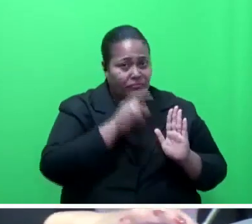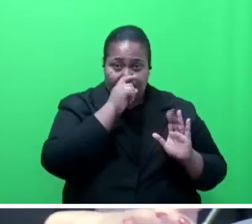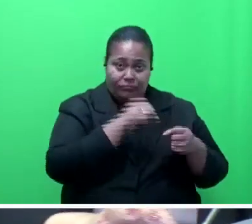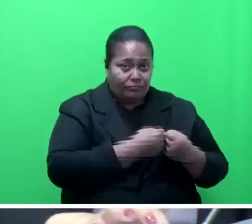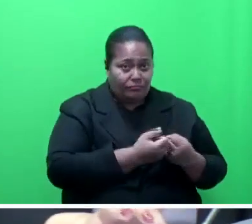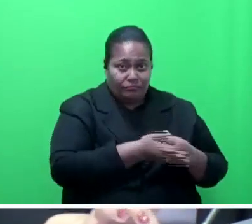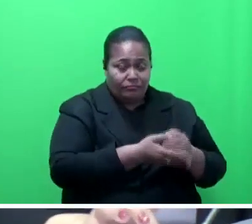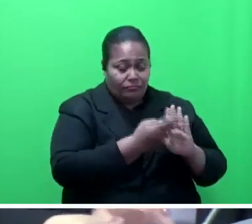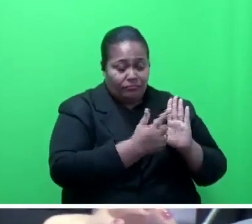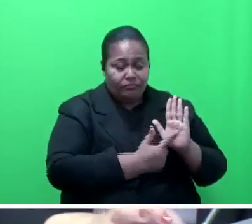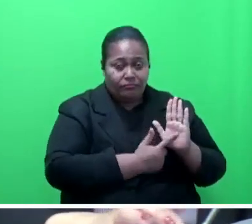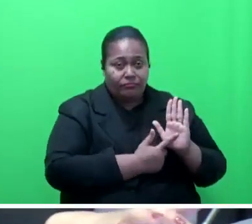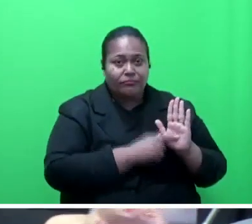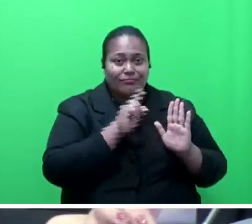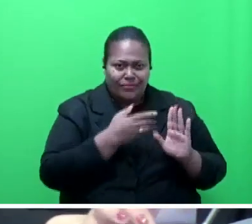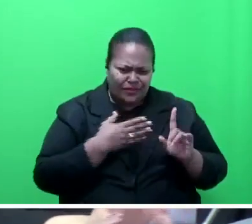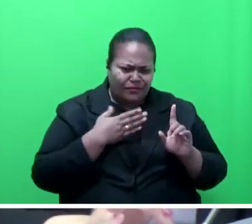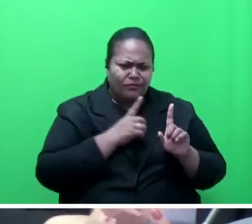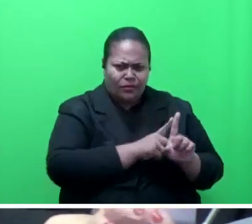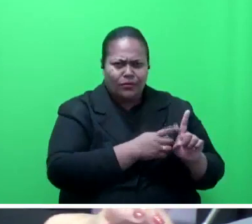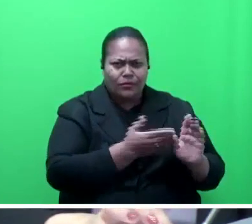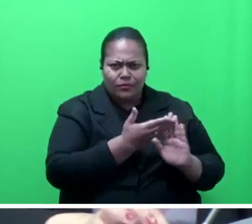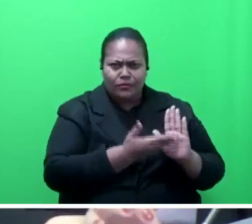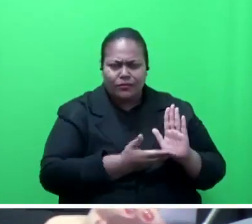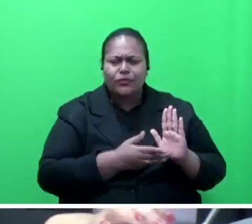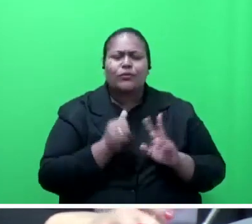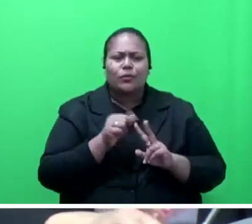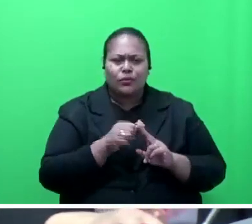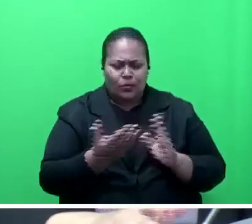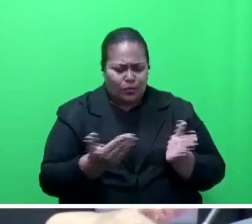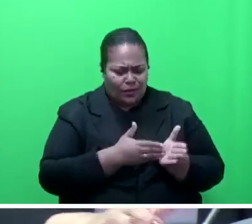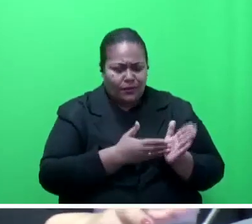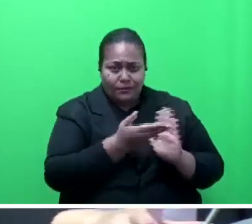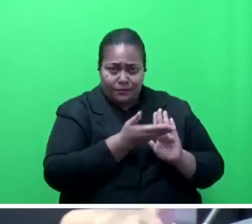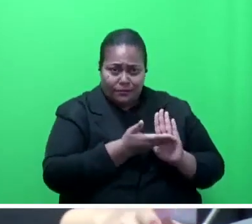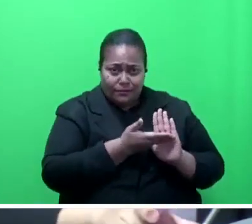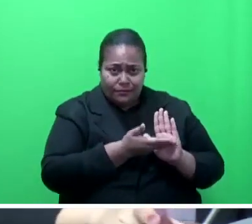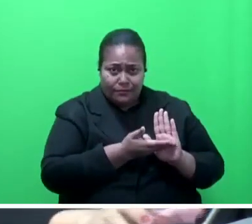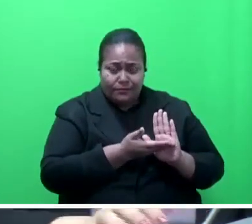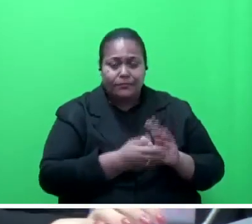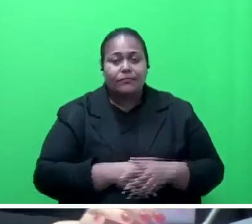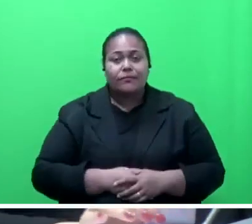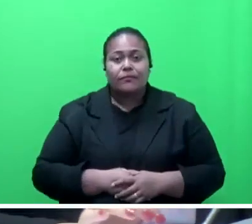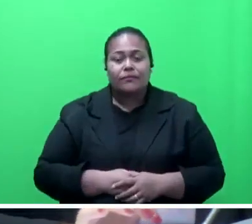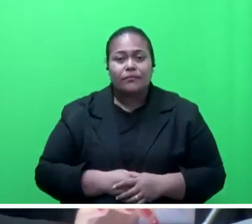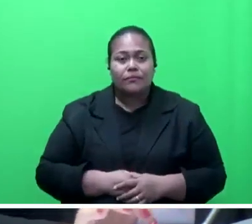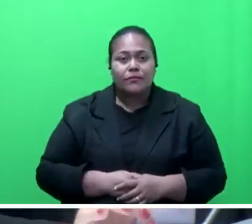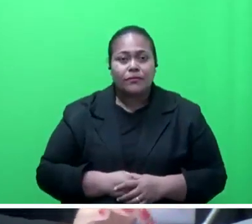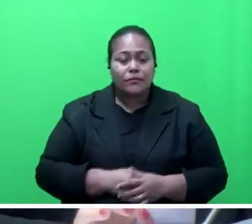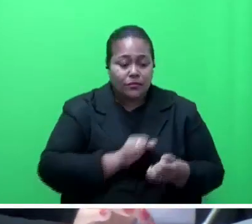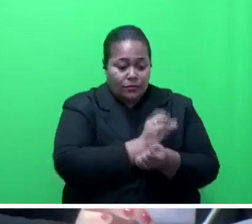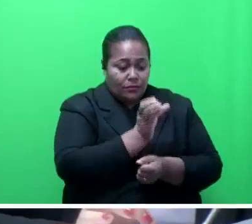to. Mr. Speaker, sir, of course, it does go on to also say, Mr. Speaker, sir, the prisoners